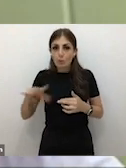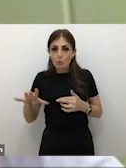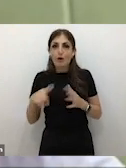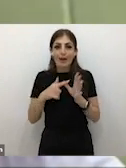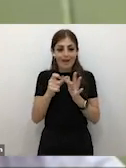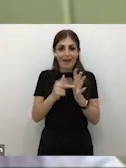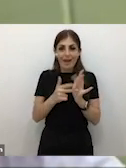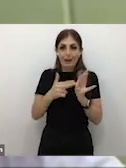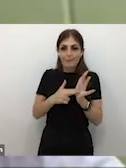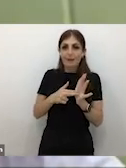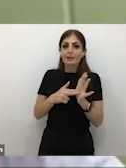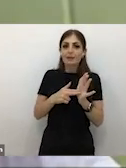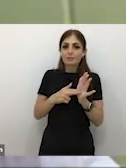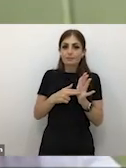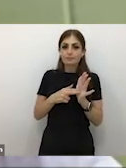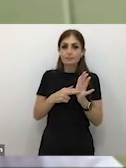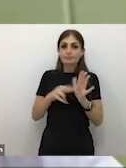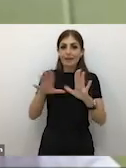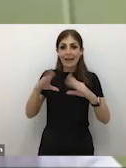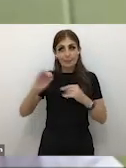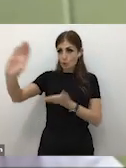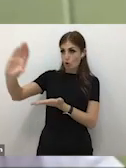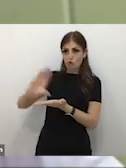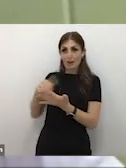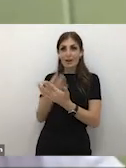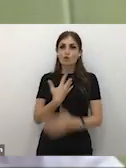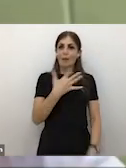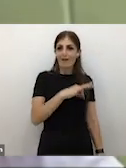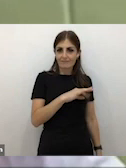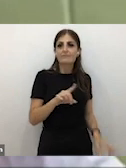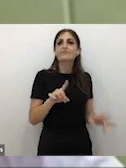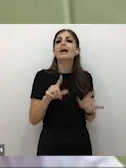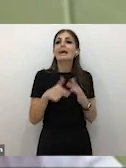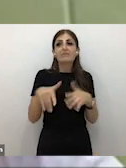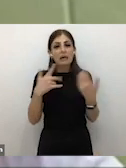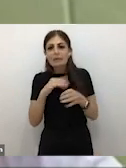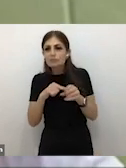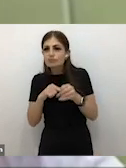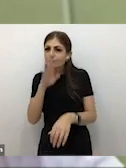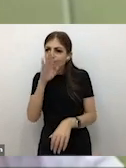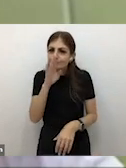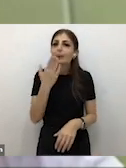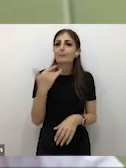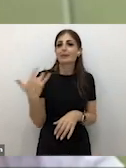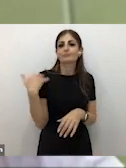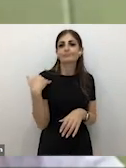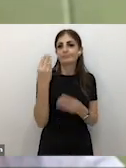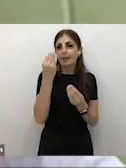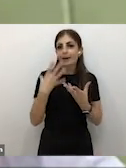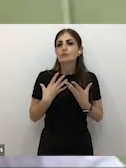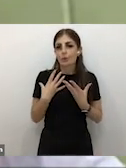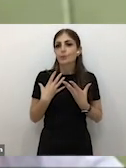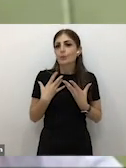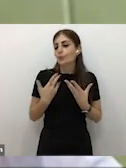administrator to accept the grant on your behalf. And if you've got questions about that, again, you can please contact us so that we can give you